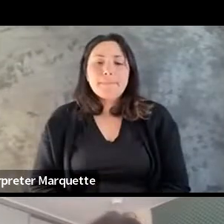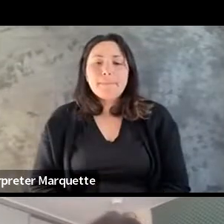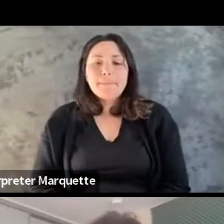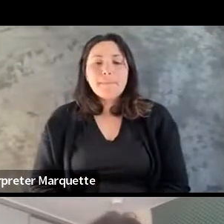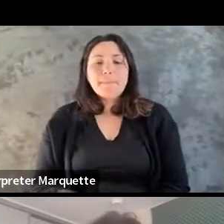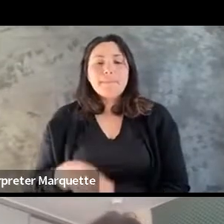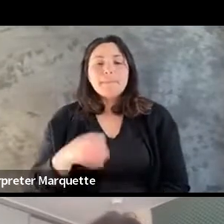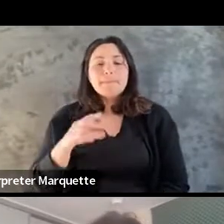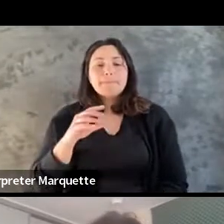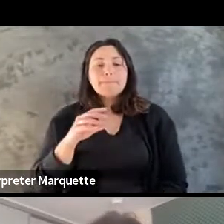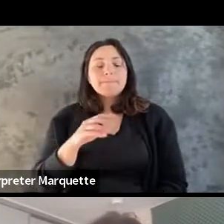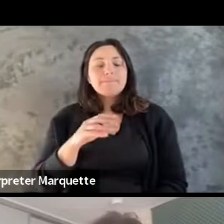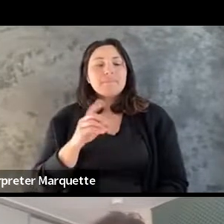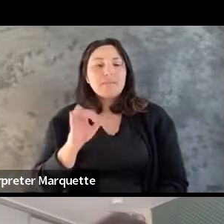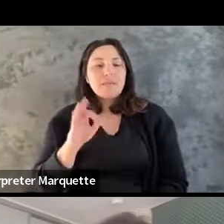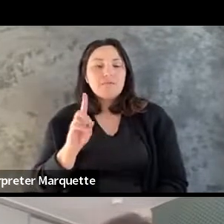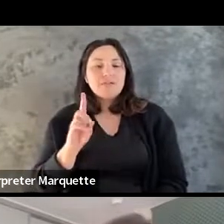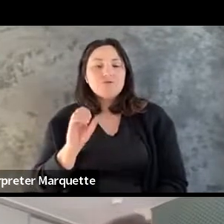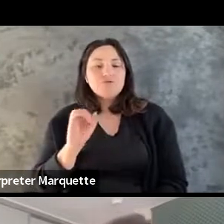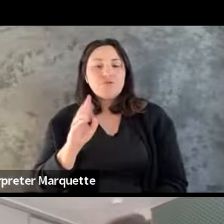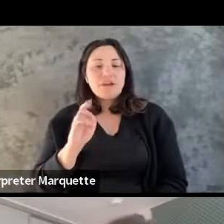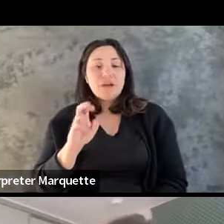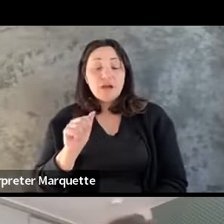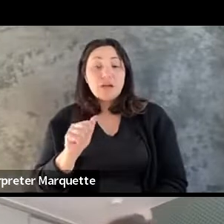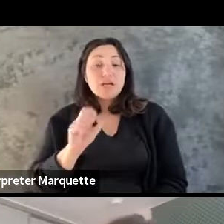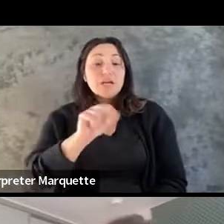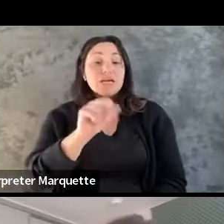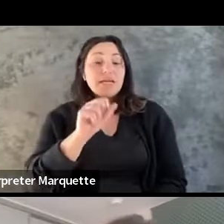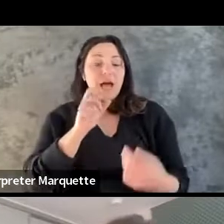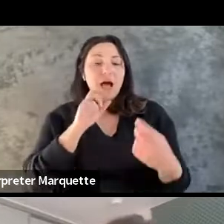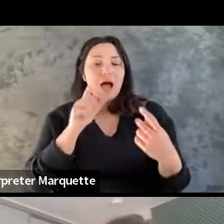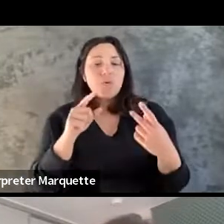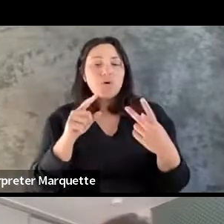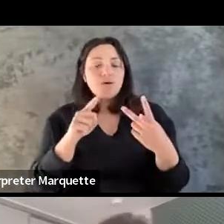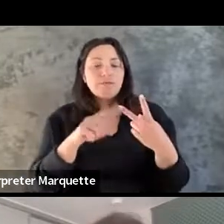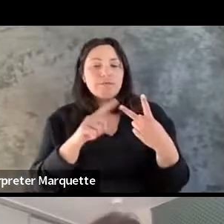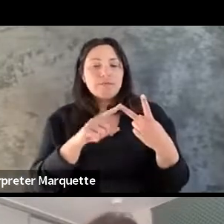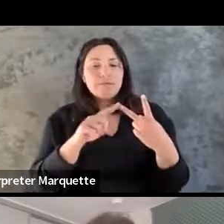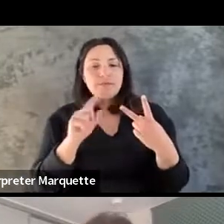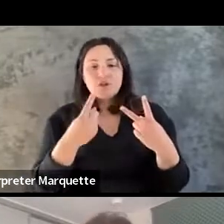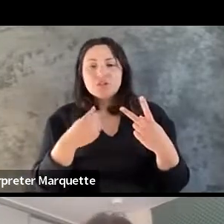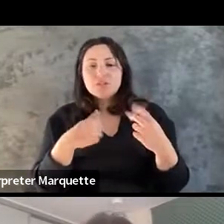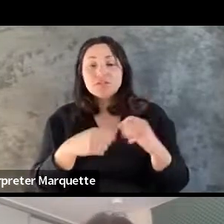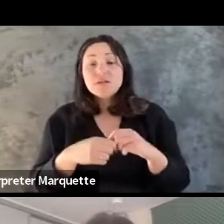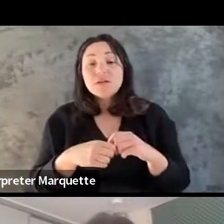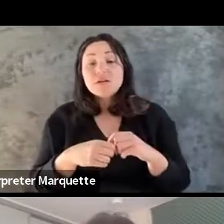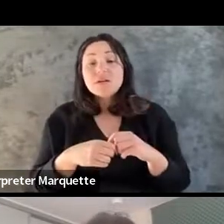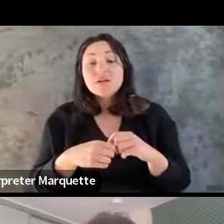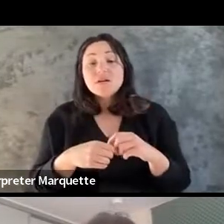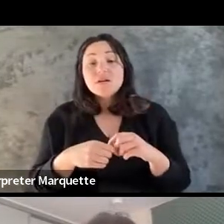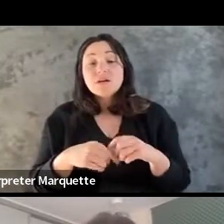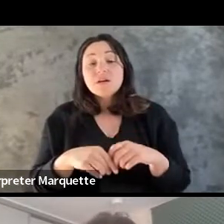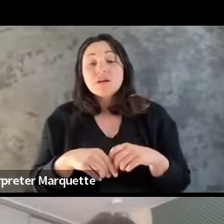Yes, thank you, Dr. Kill. I'll take those in reverse order. I'm not comfortable discussing